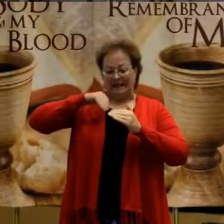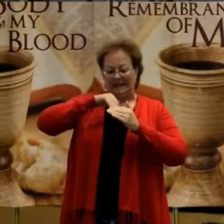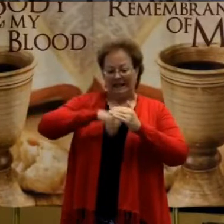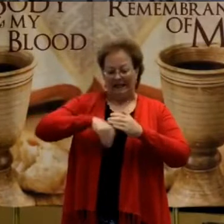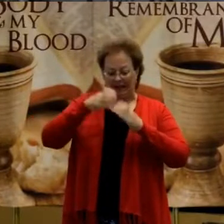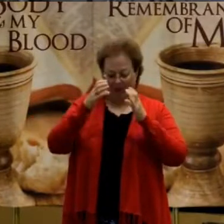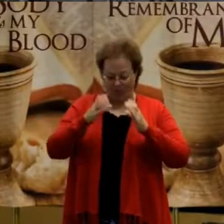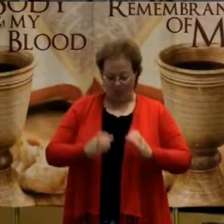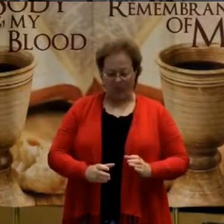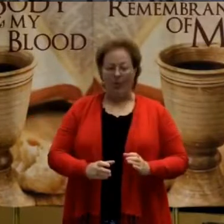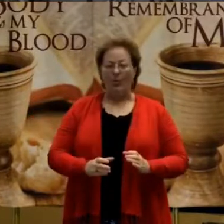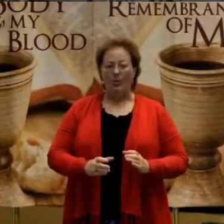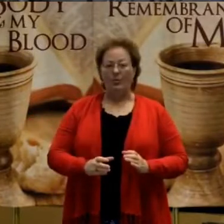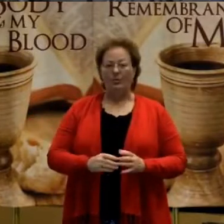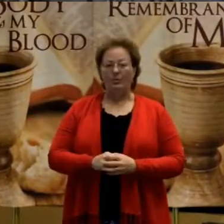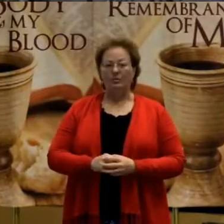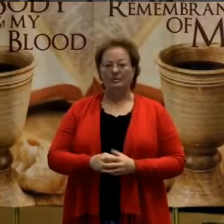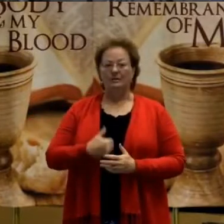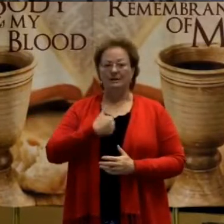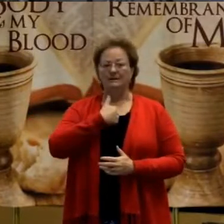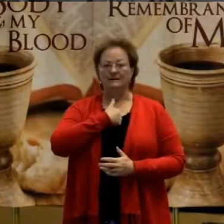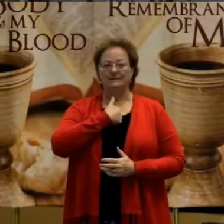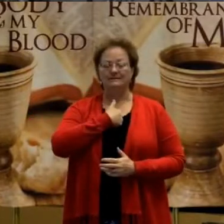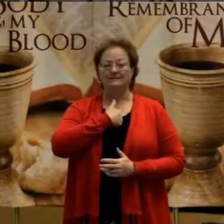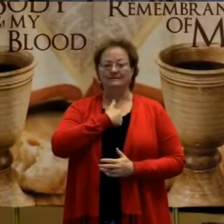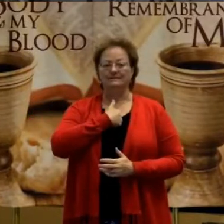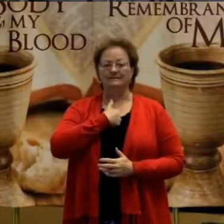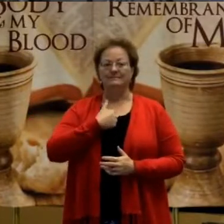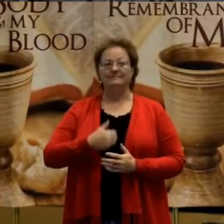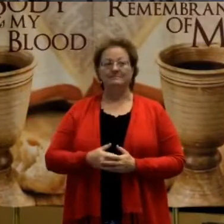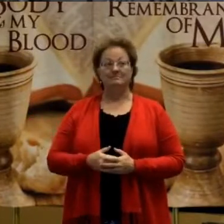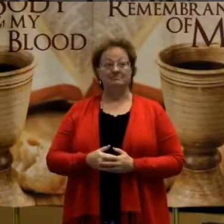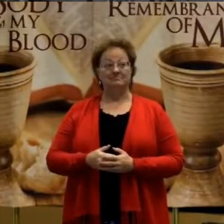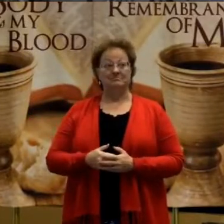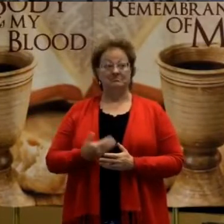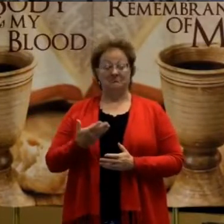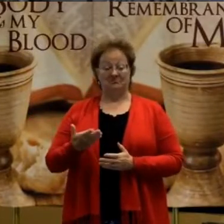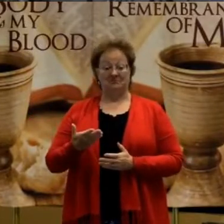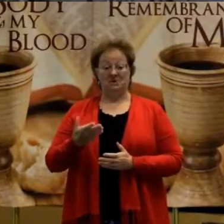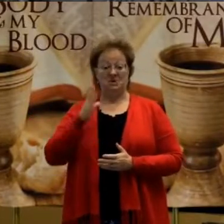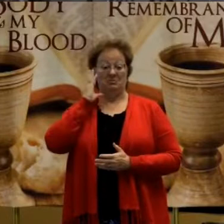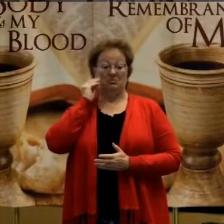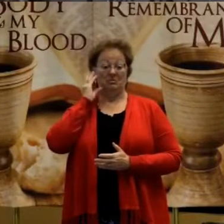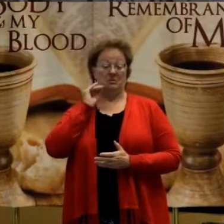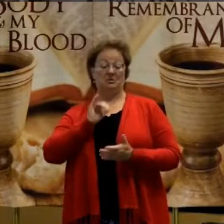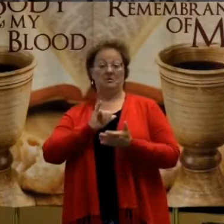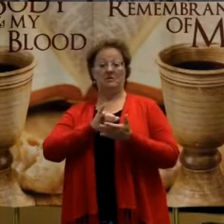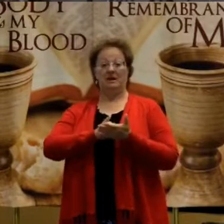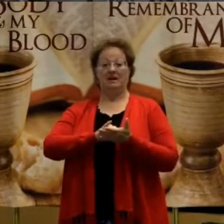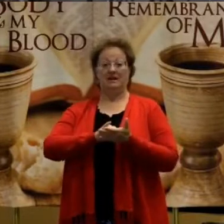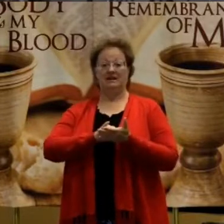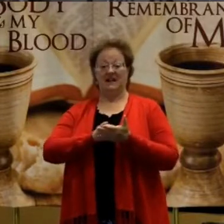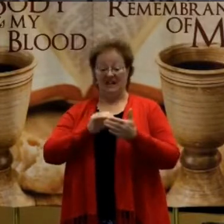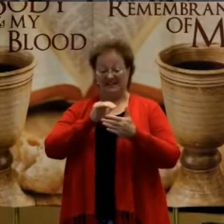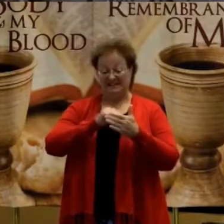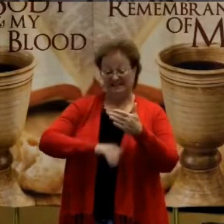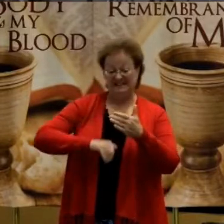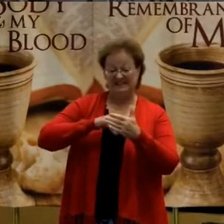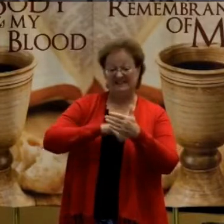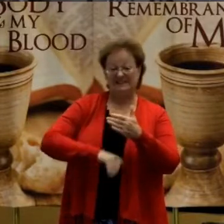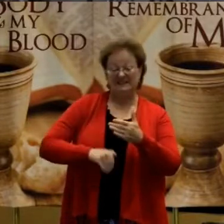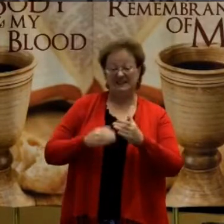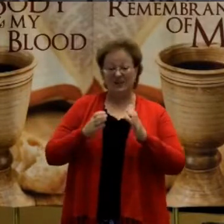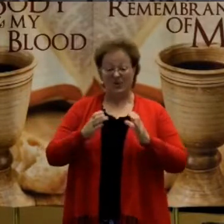a hole. If any of you have ever been in the situation where you dug yourself into a hole, you know that you